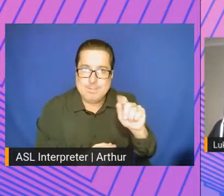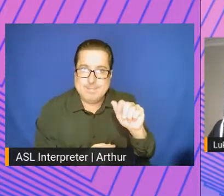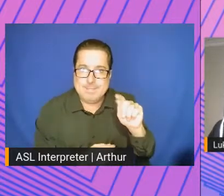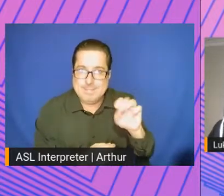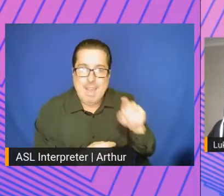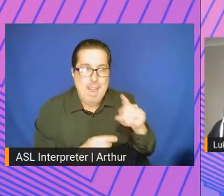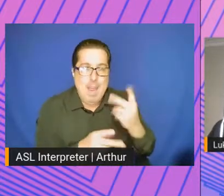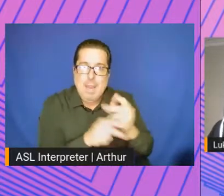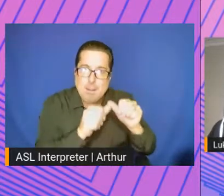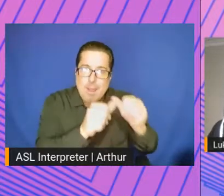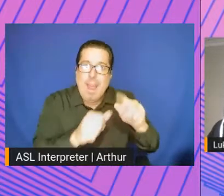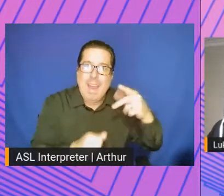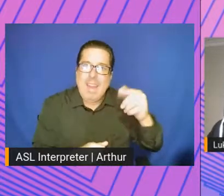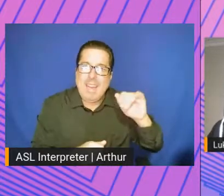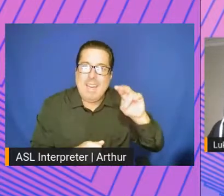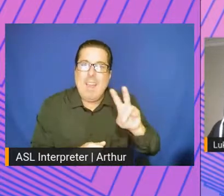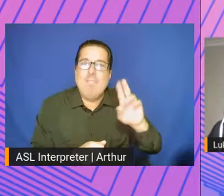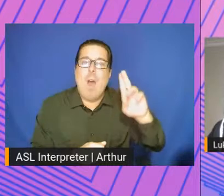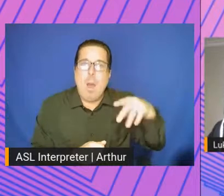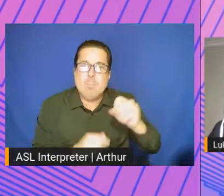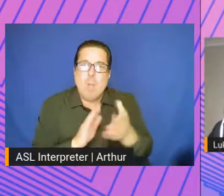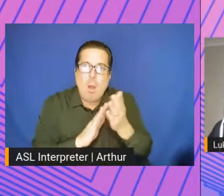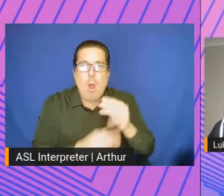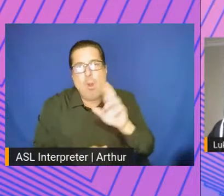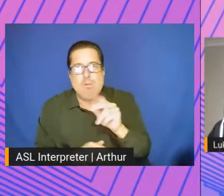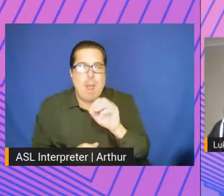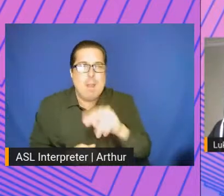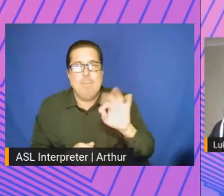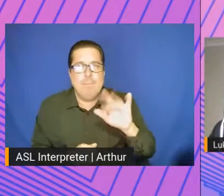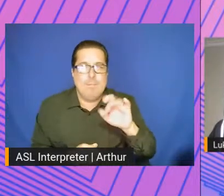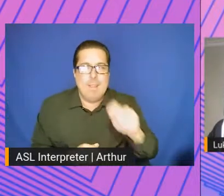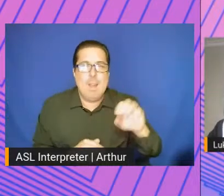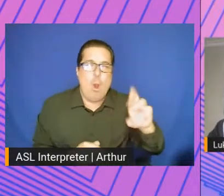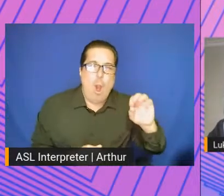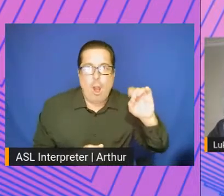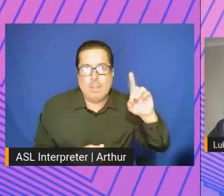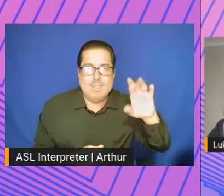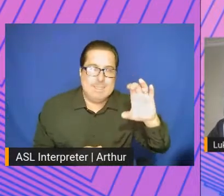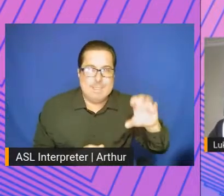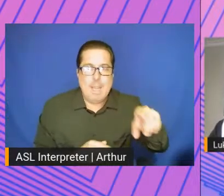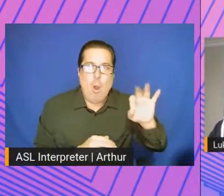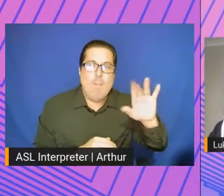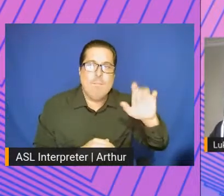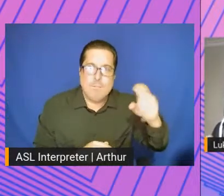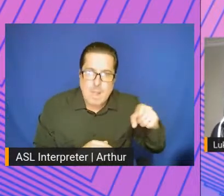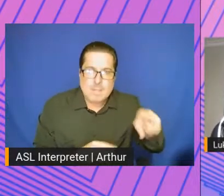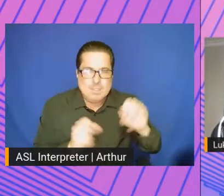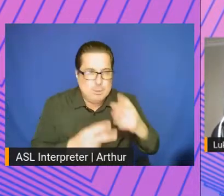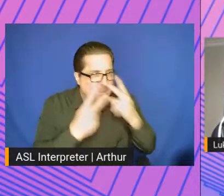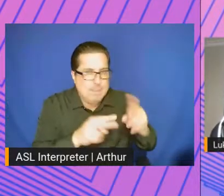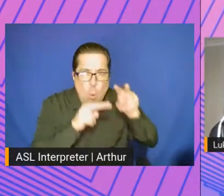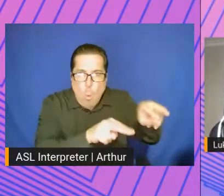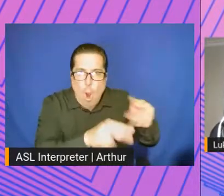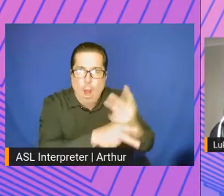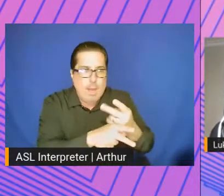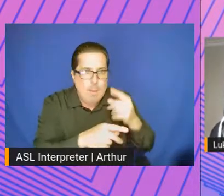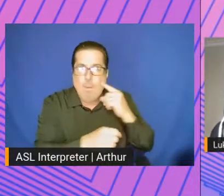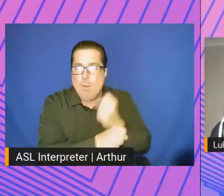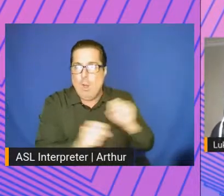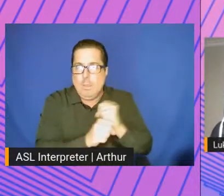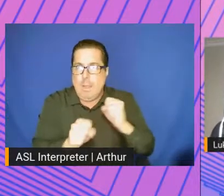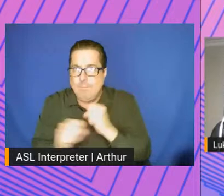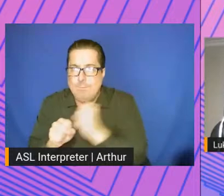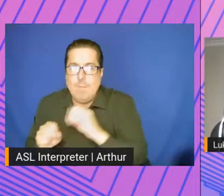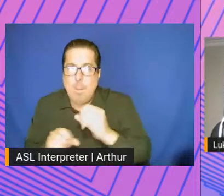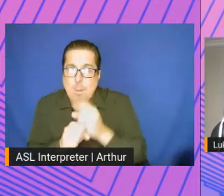operator like Rancher Fleet or Argo CD or Flux will essentially be watching in order for it to reconcile and make sure your